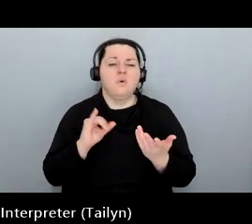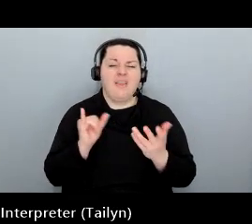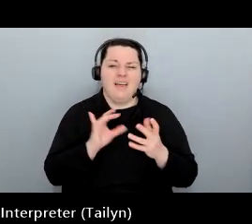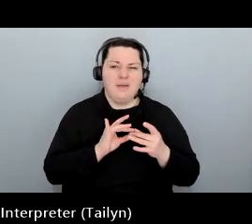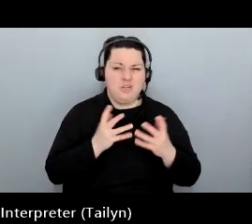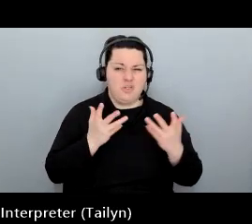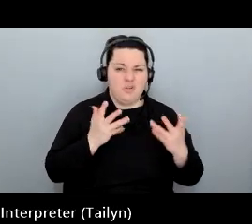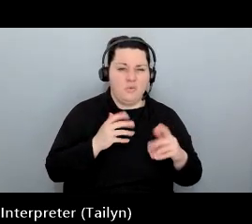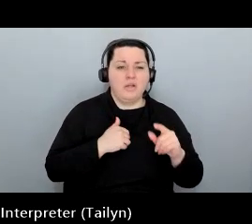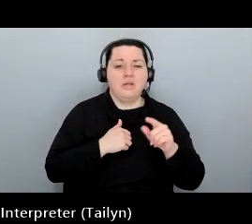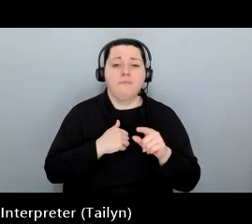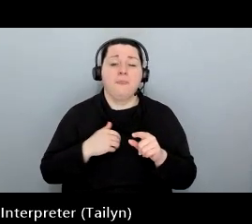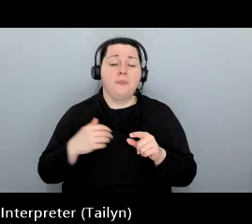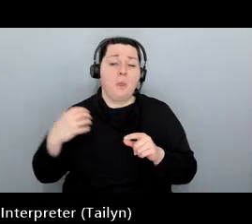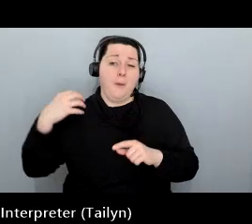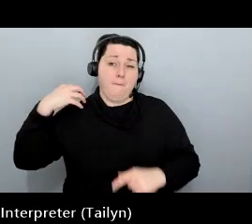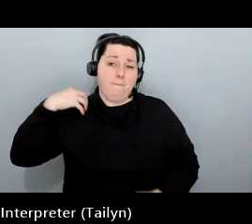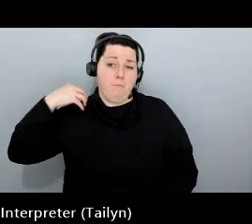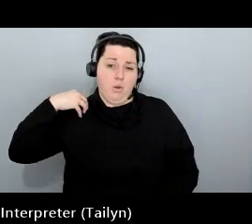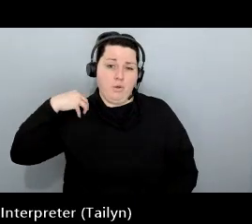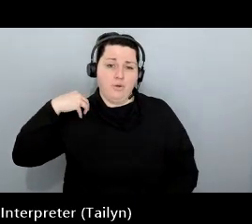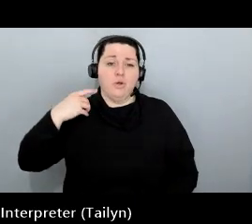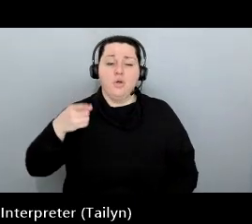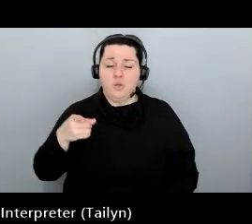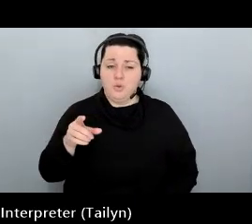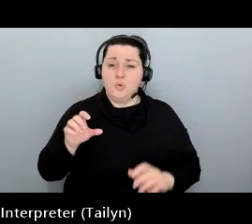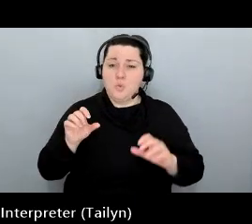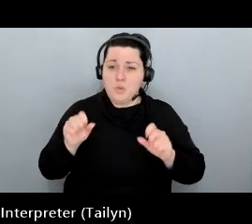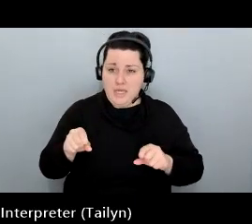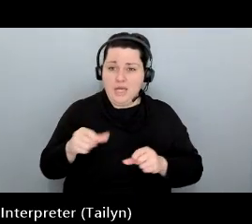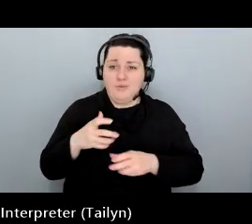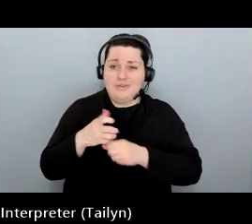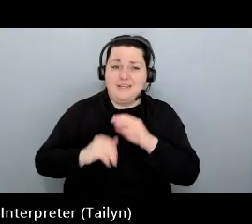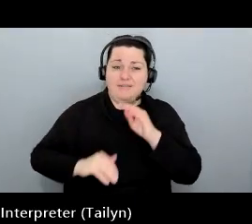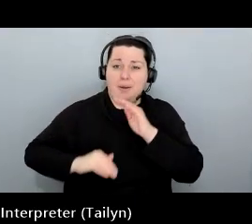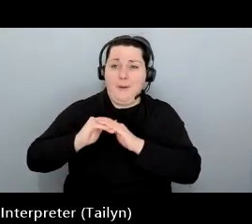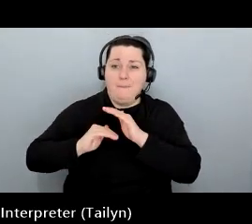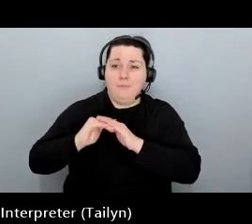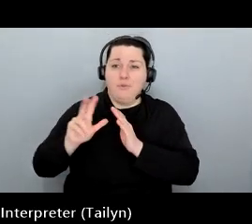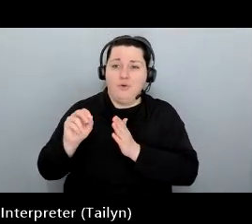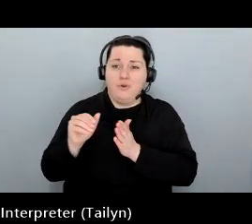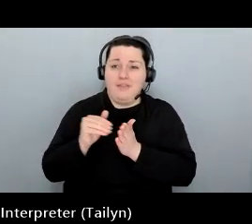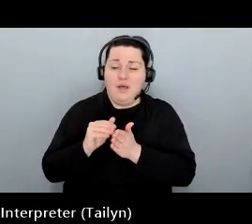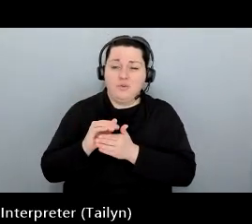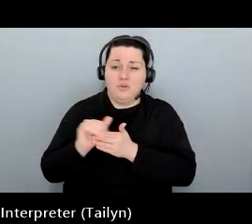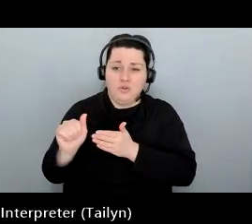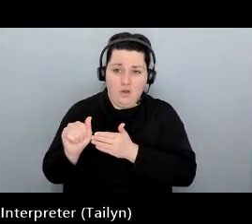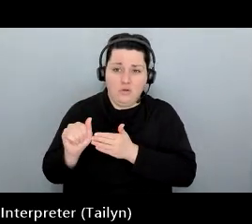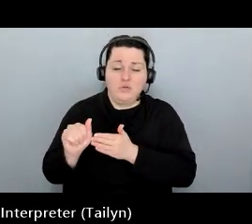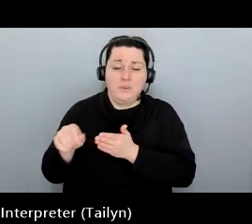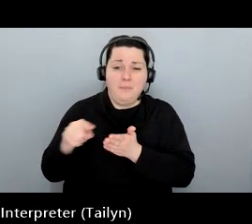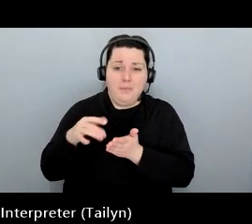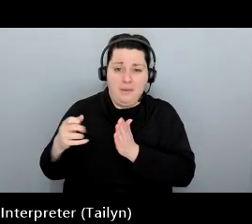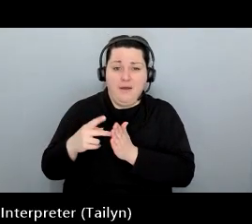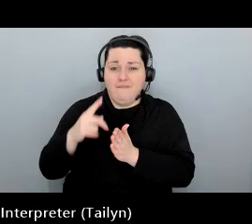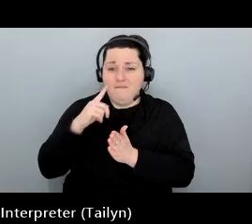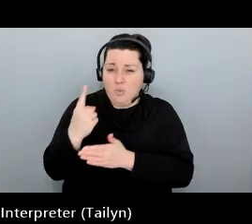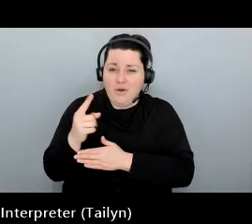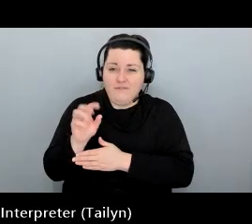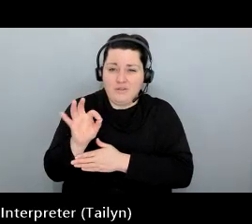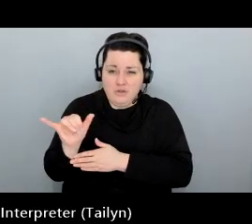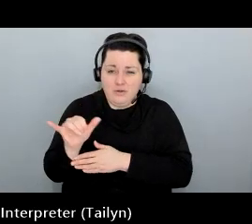as an employer, you are eligible to receive up to $30,000 in reimbursements per fiscal year. And this encompasses